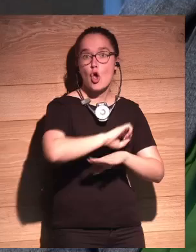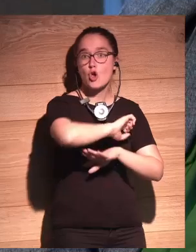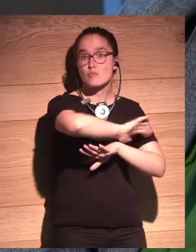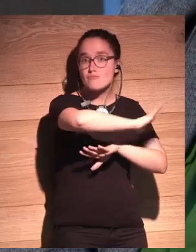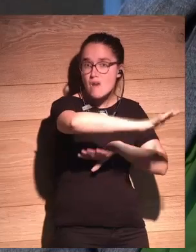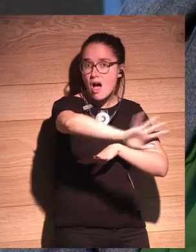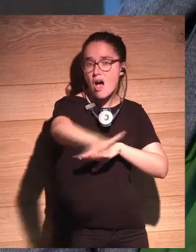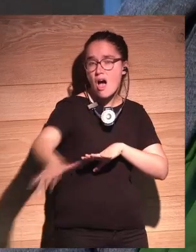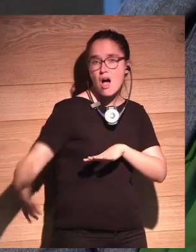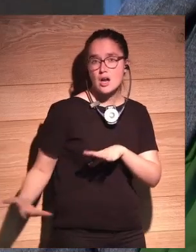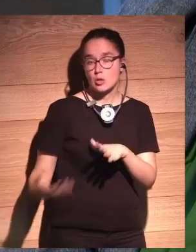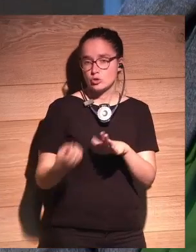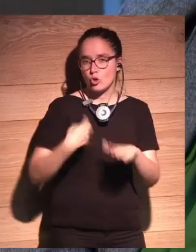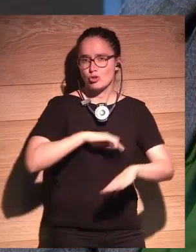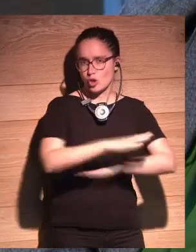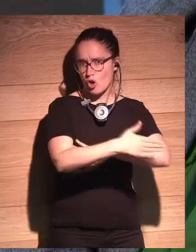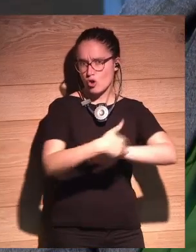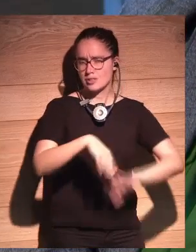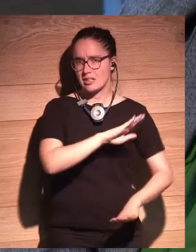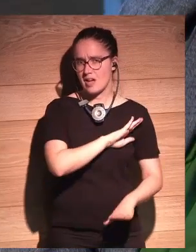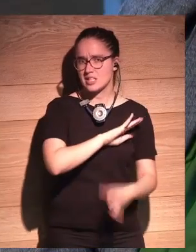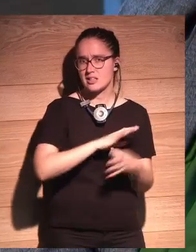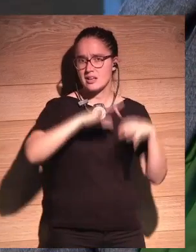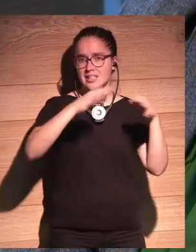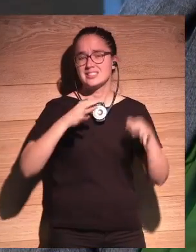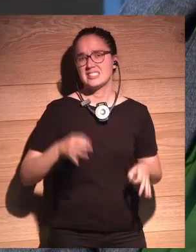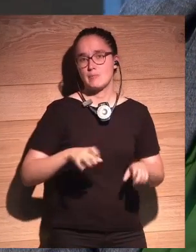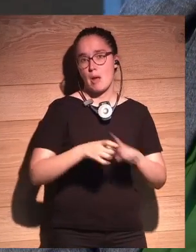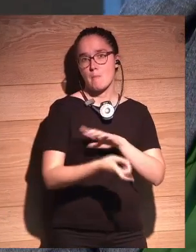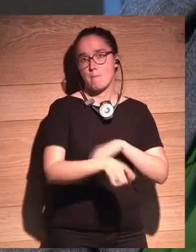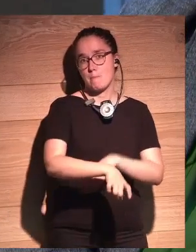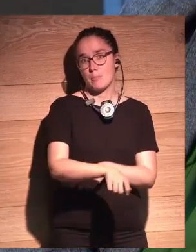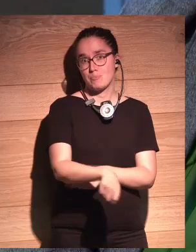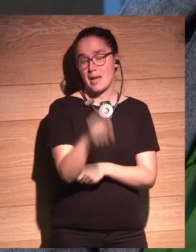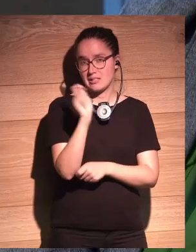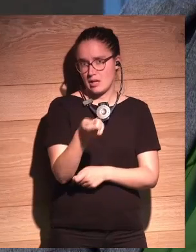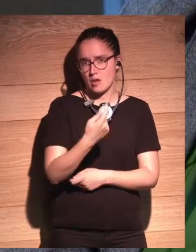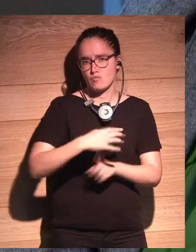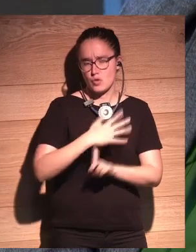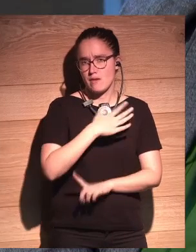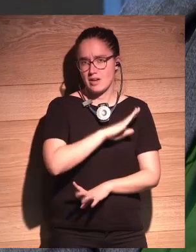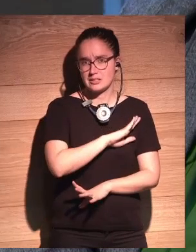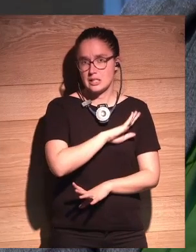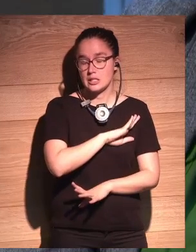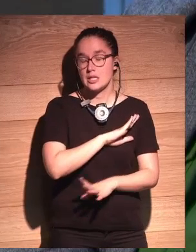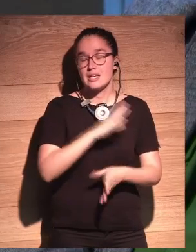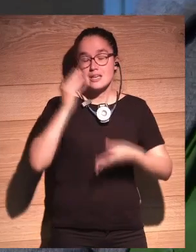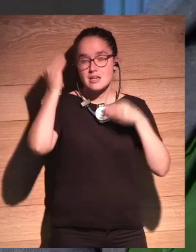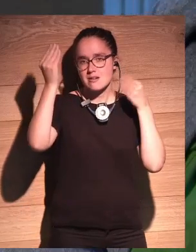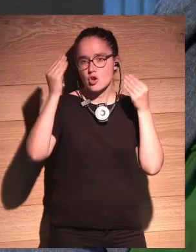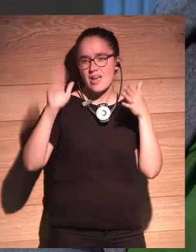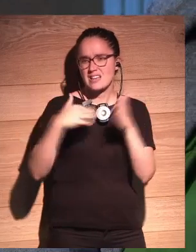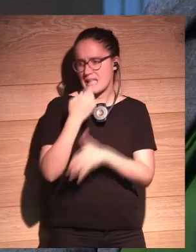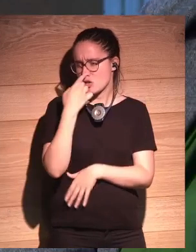on fishing, the Vikings on the sea, and it was not until I think it was last year